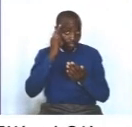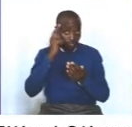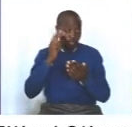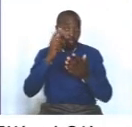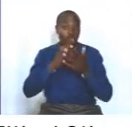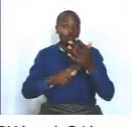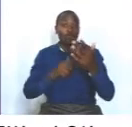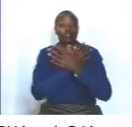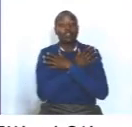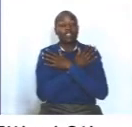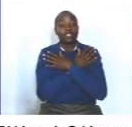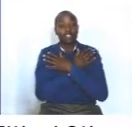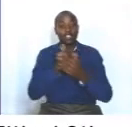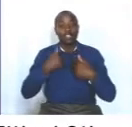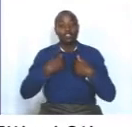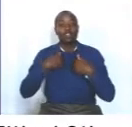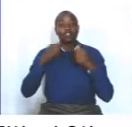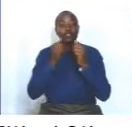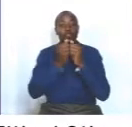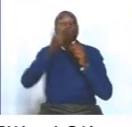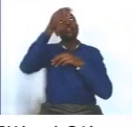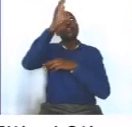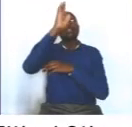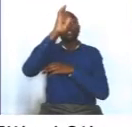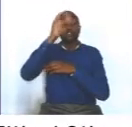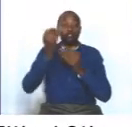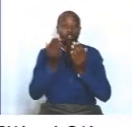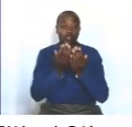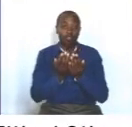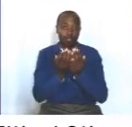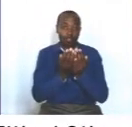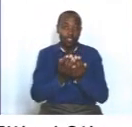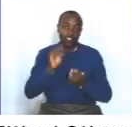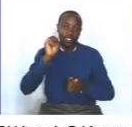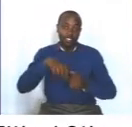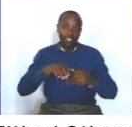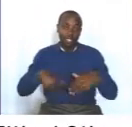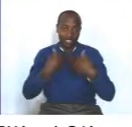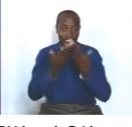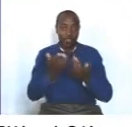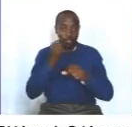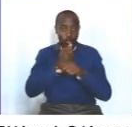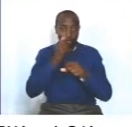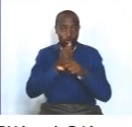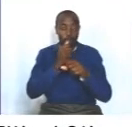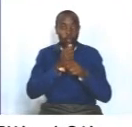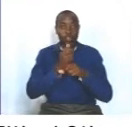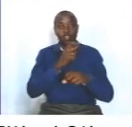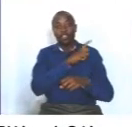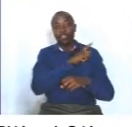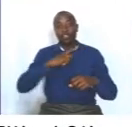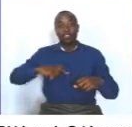intimacy that Noah had with God, that yes, he's given an assignment, and the Lord gives him